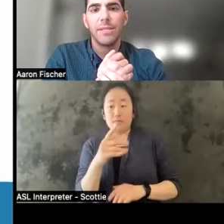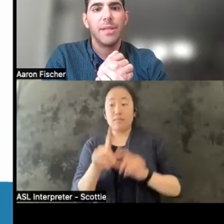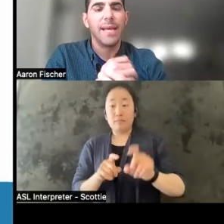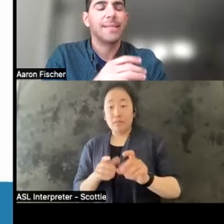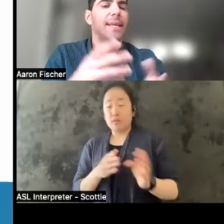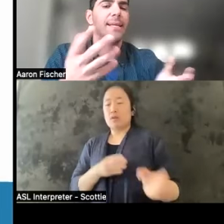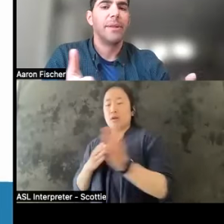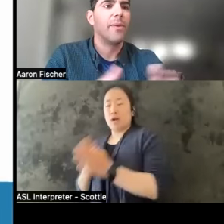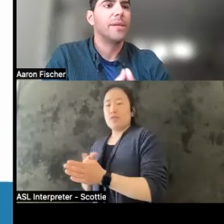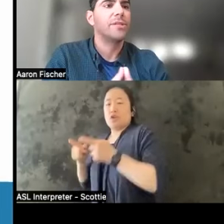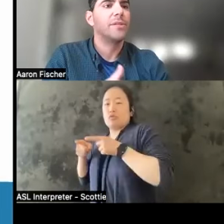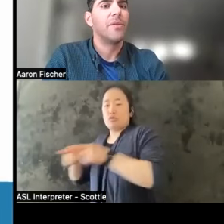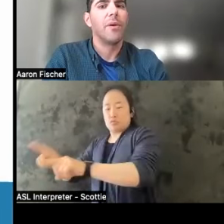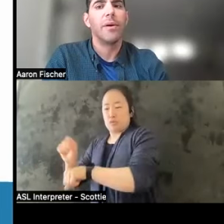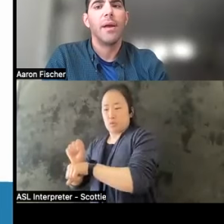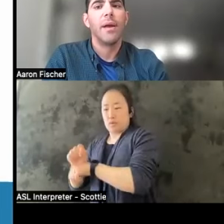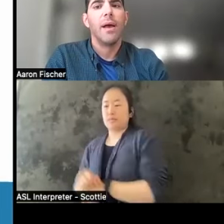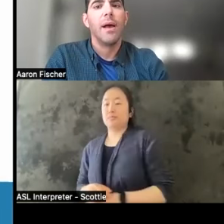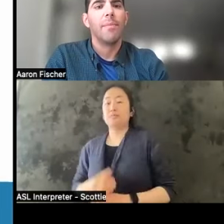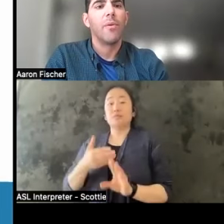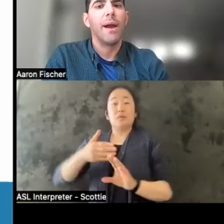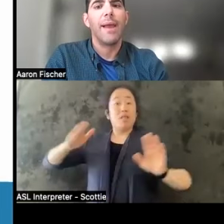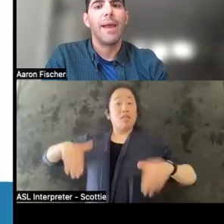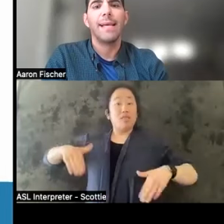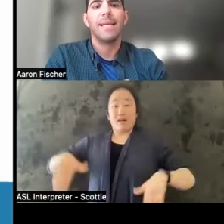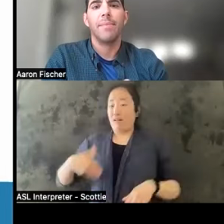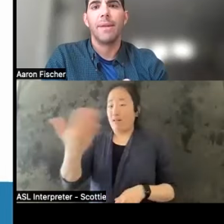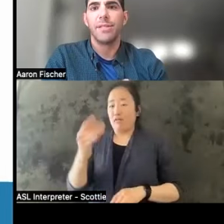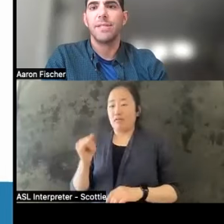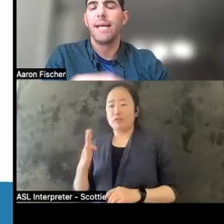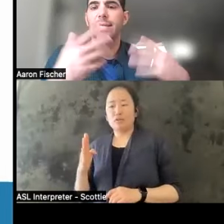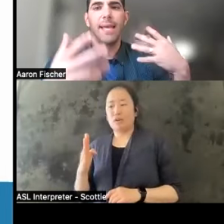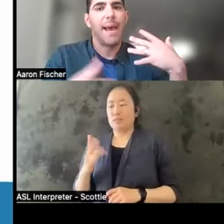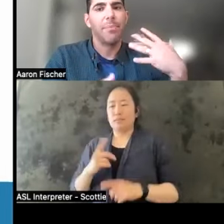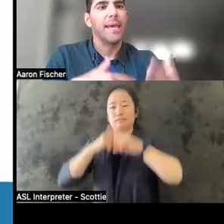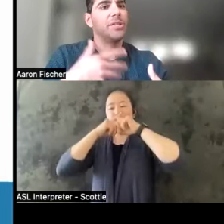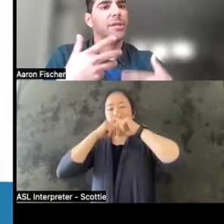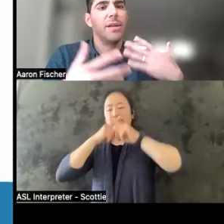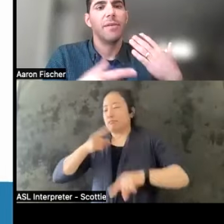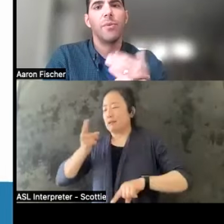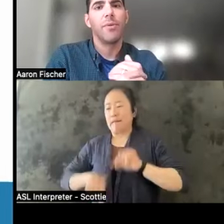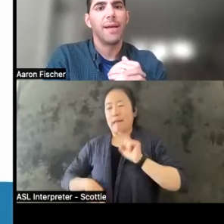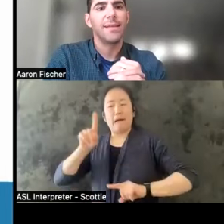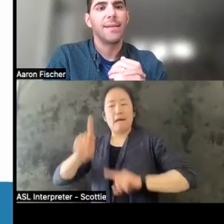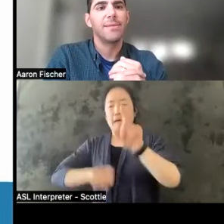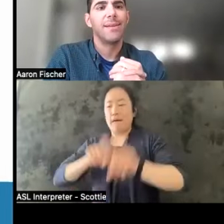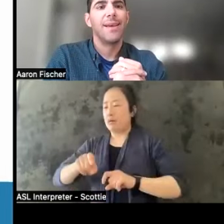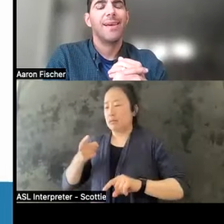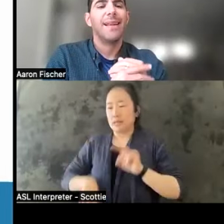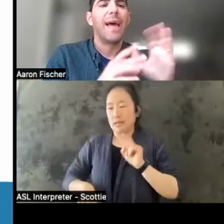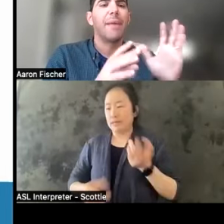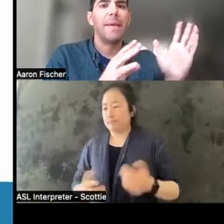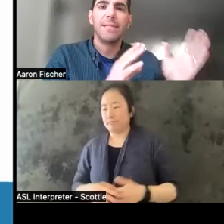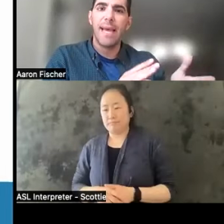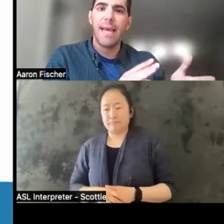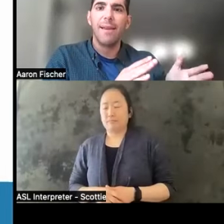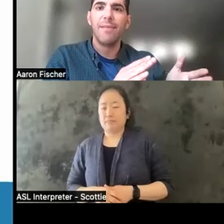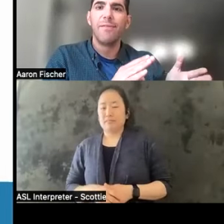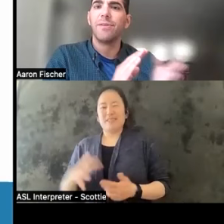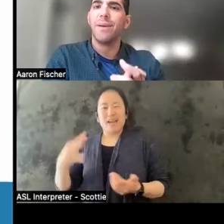disability questions or require any examinations. That's in the application interview process. Now, that